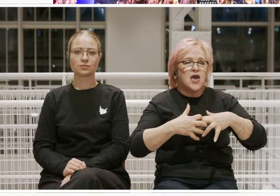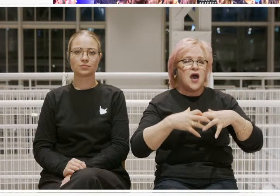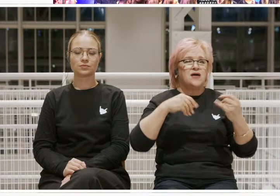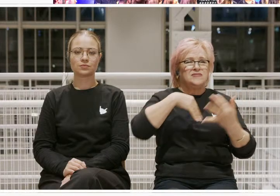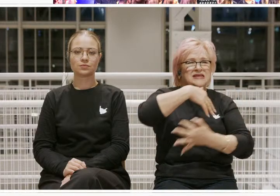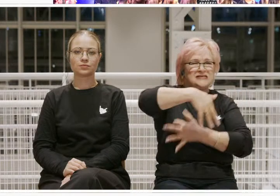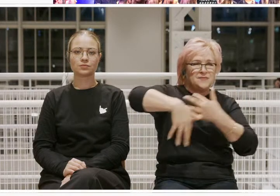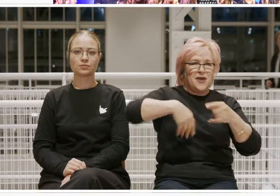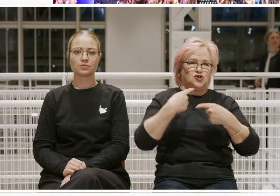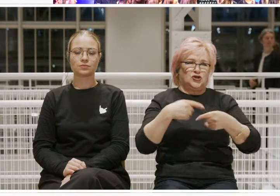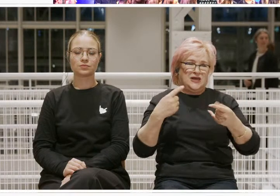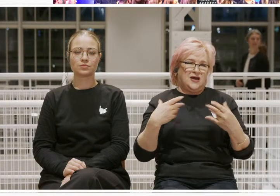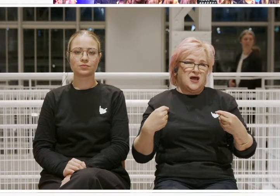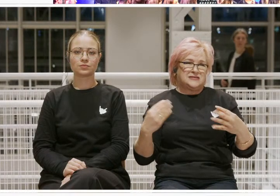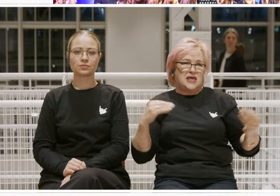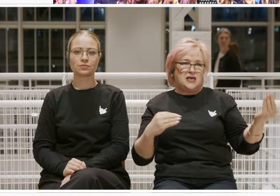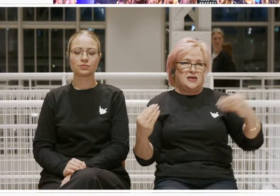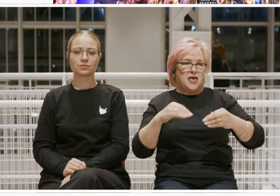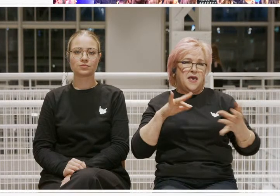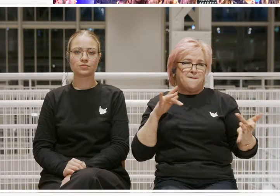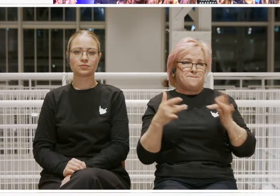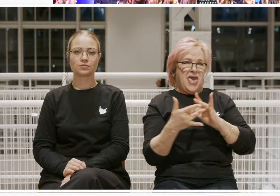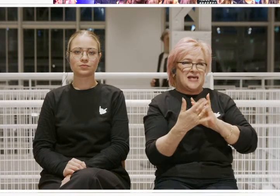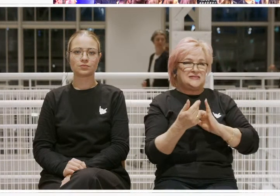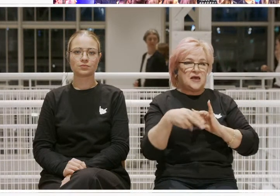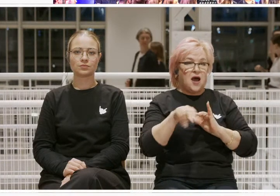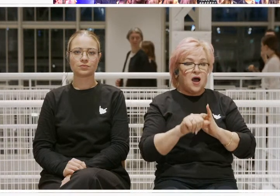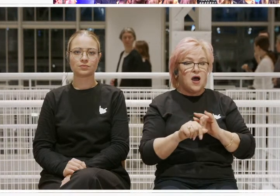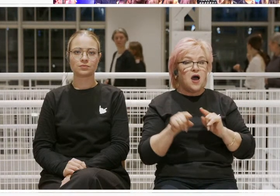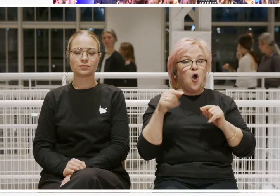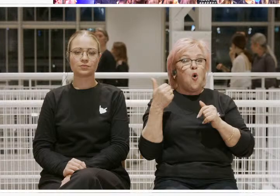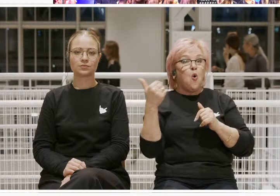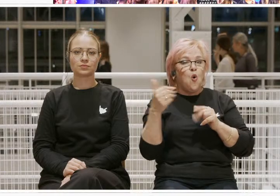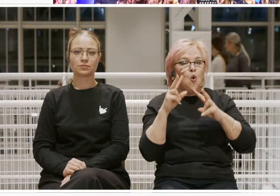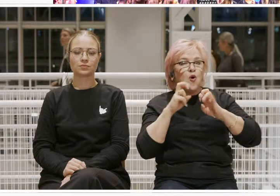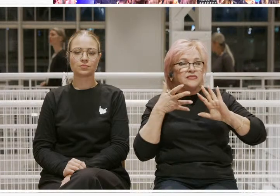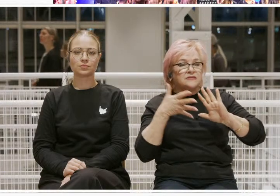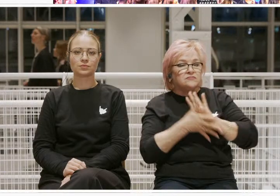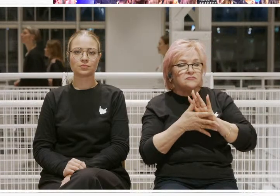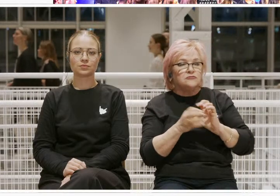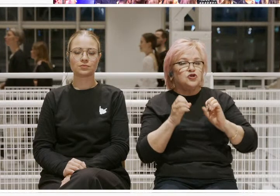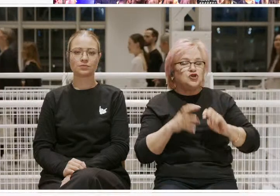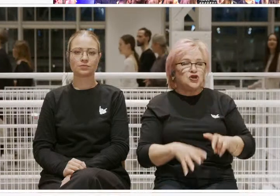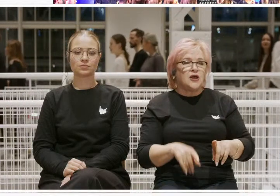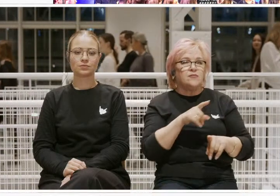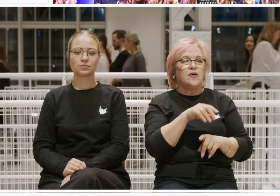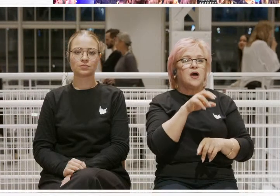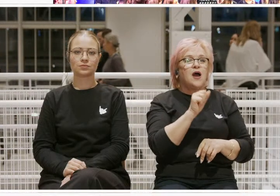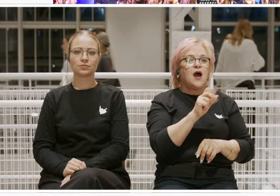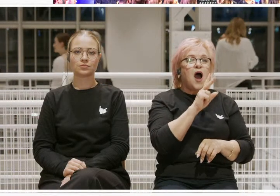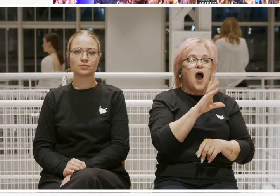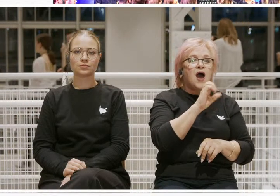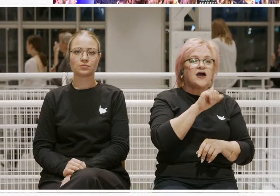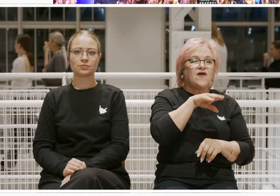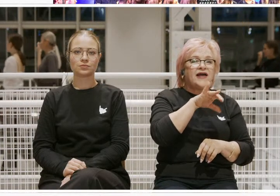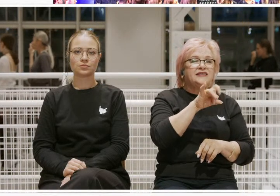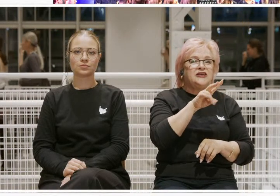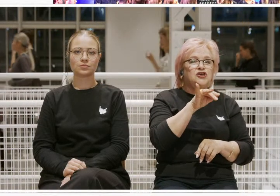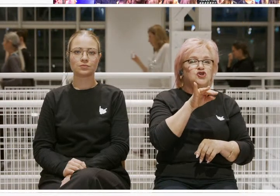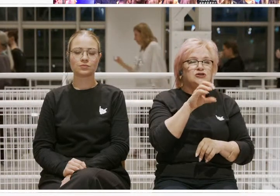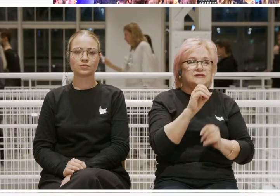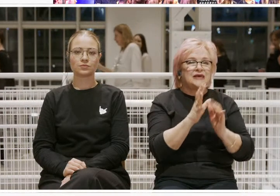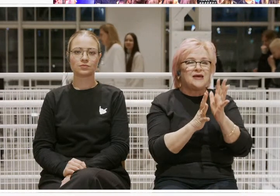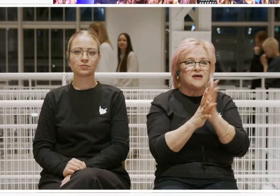aquatic plant, which is endemic throughout the Mediterranean Sea. So he made a lot of site